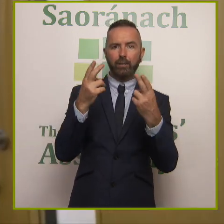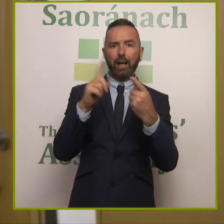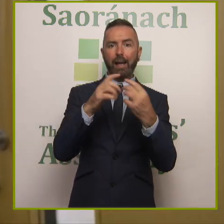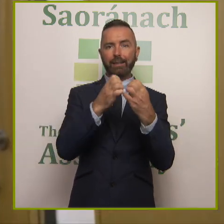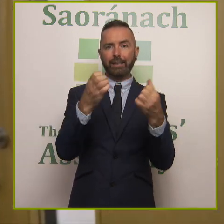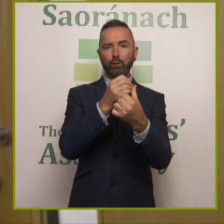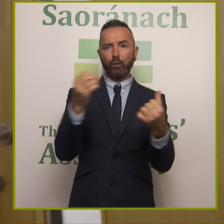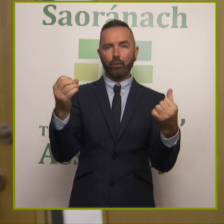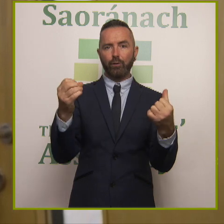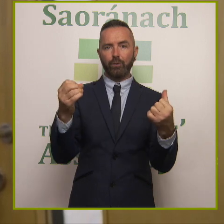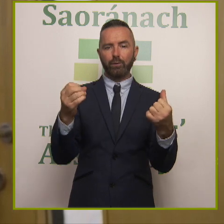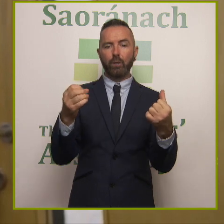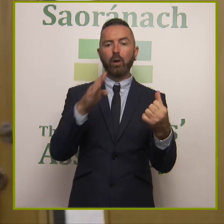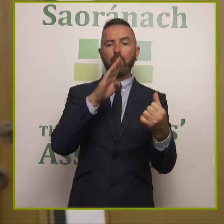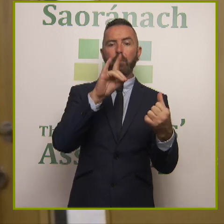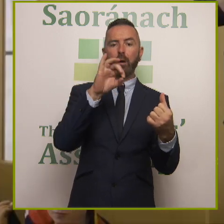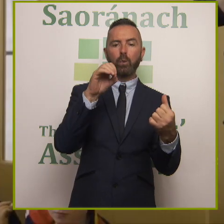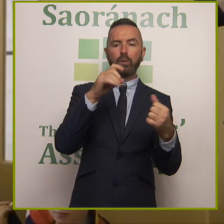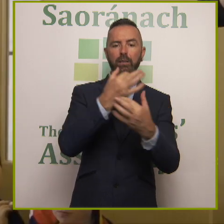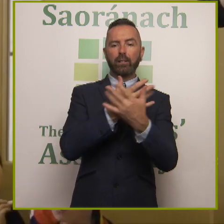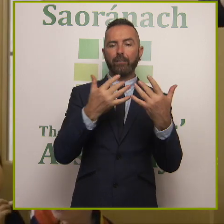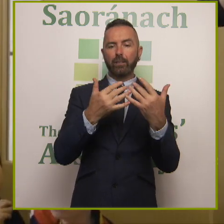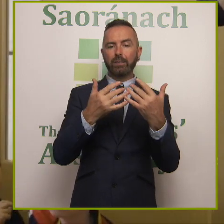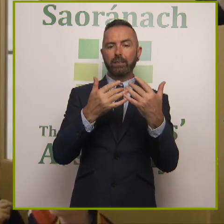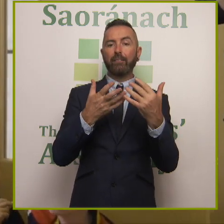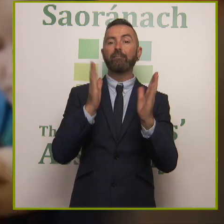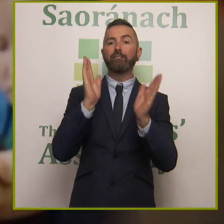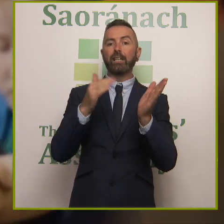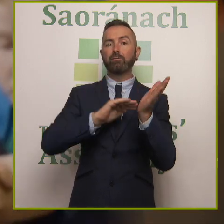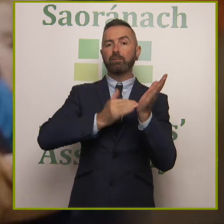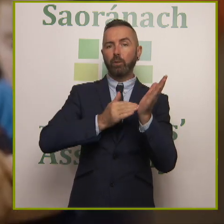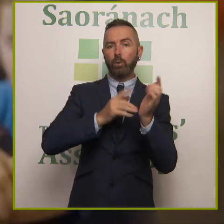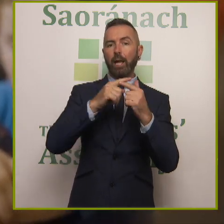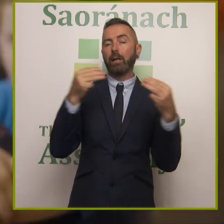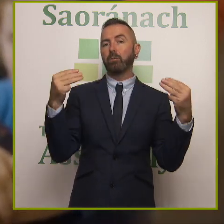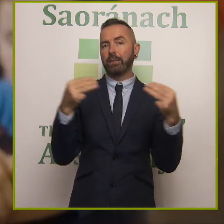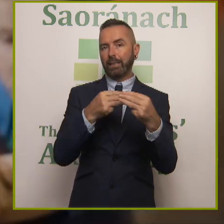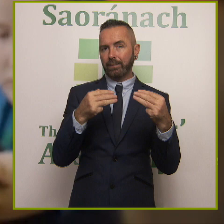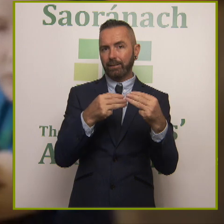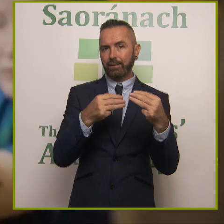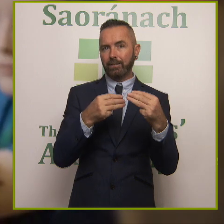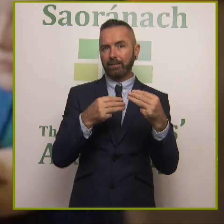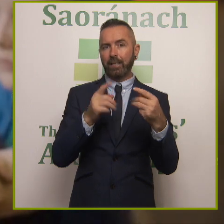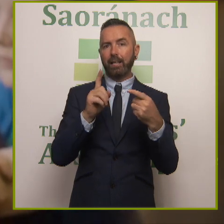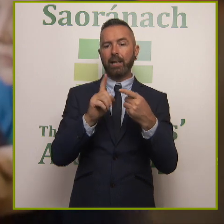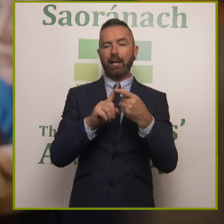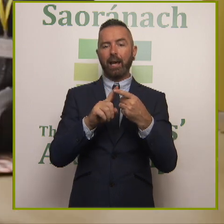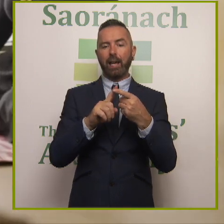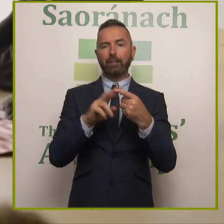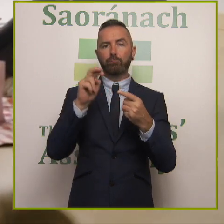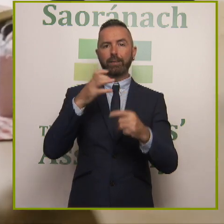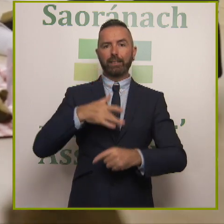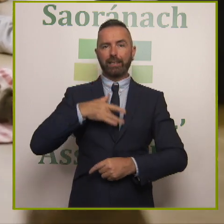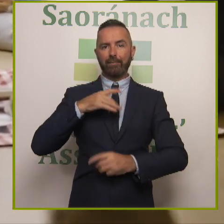other, so that biodiversity is restored and protected, and we live and grow